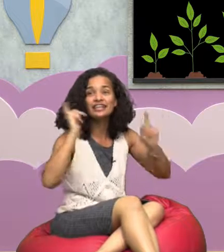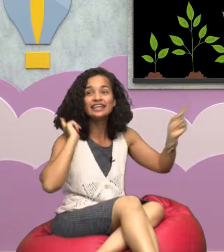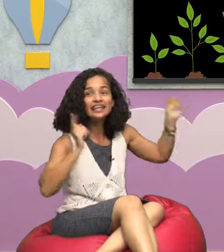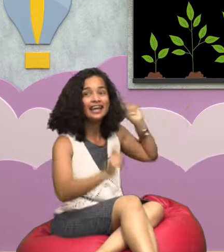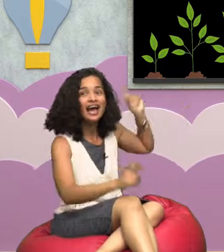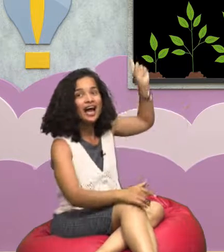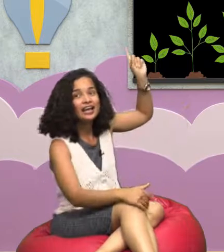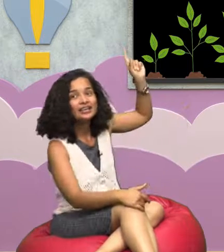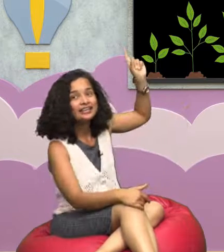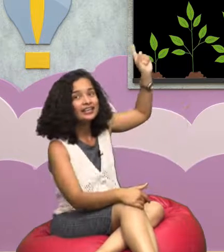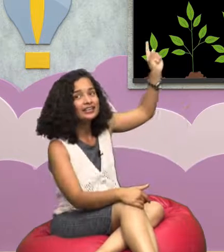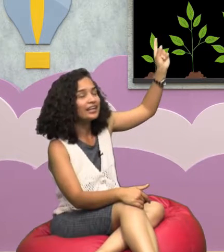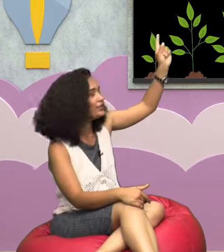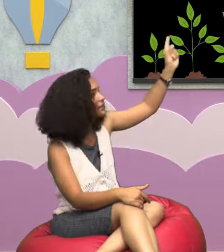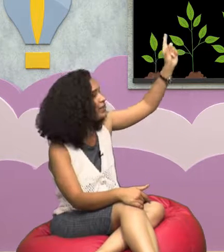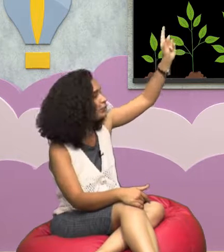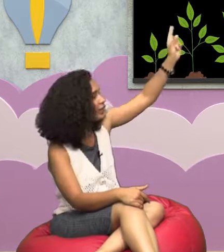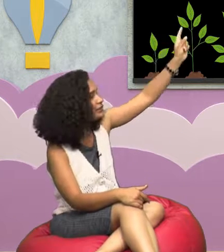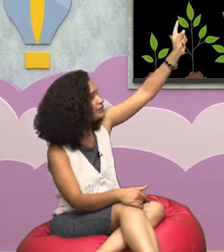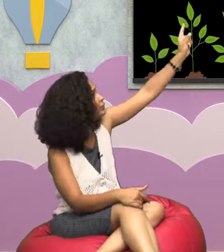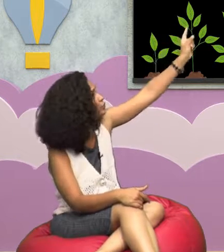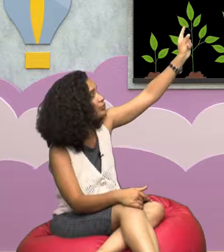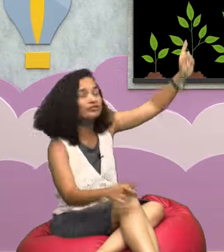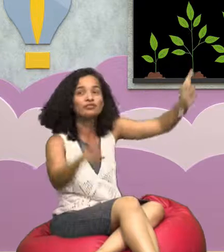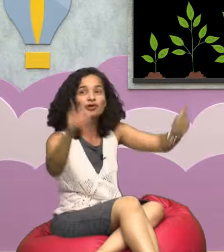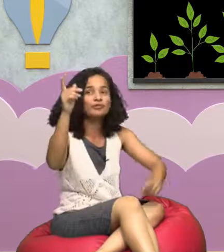focusing on the plants. Can you tell what?